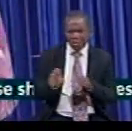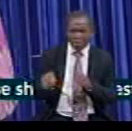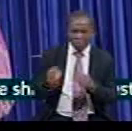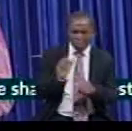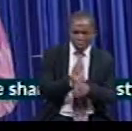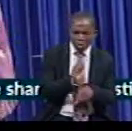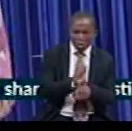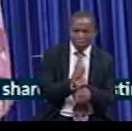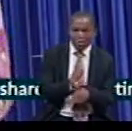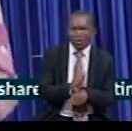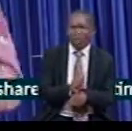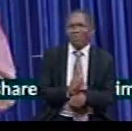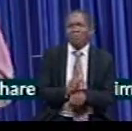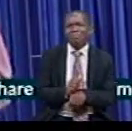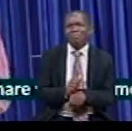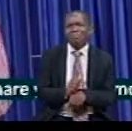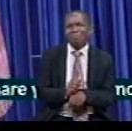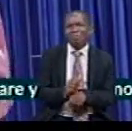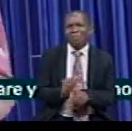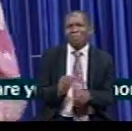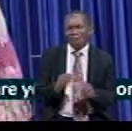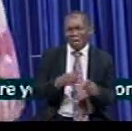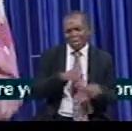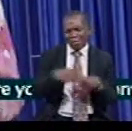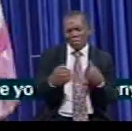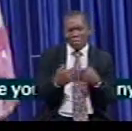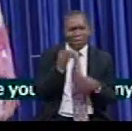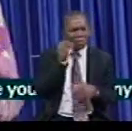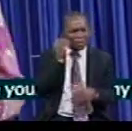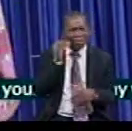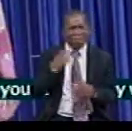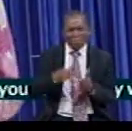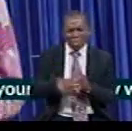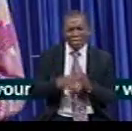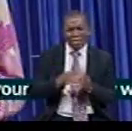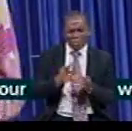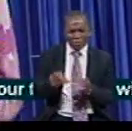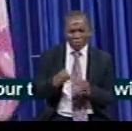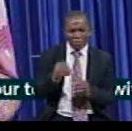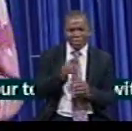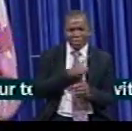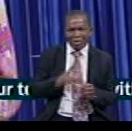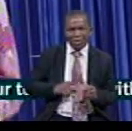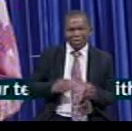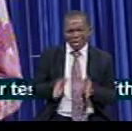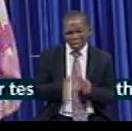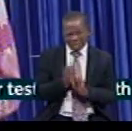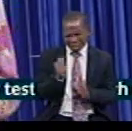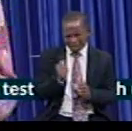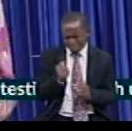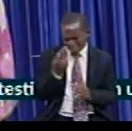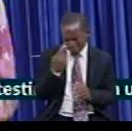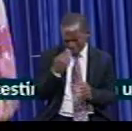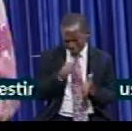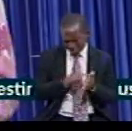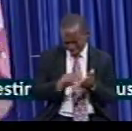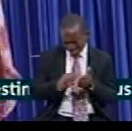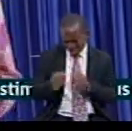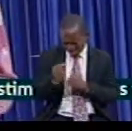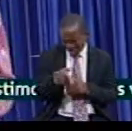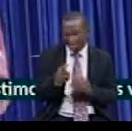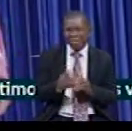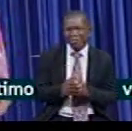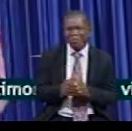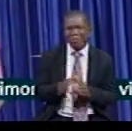So I got home, and the Spirit of God prompted me I should check up. So when I checked, I saw that the pains are